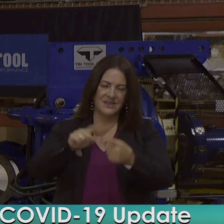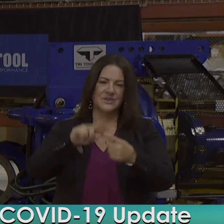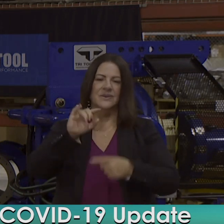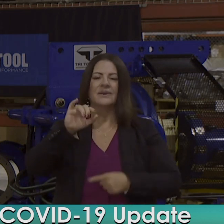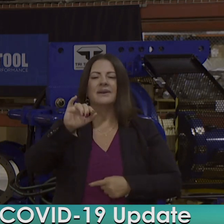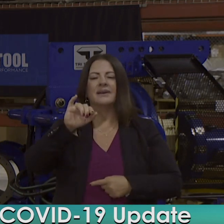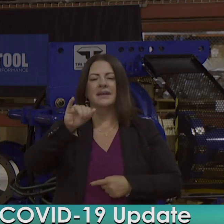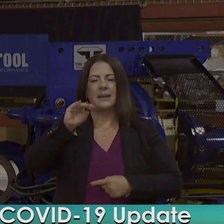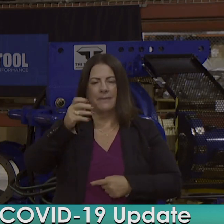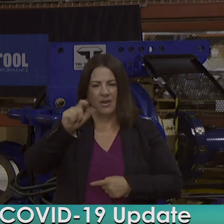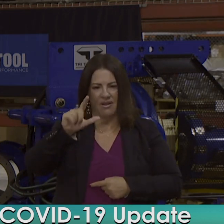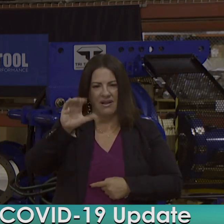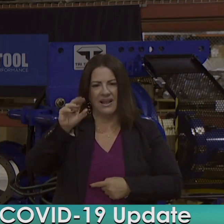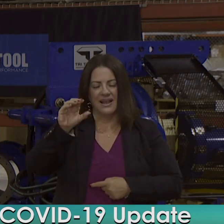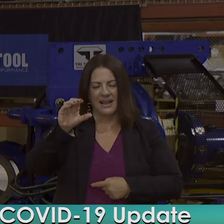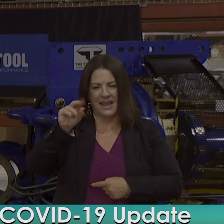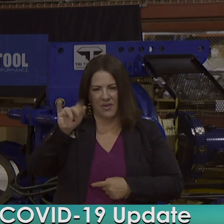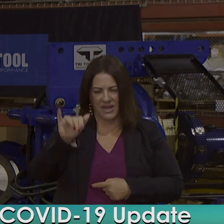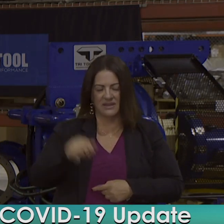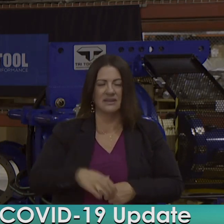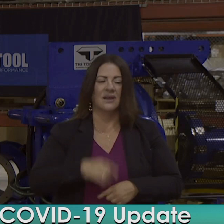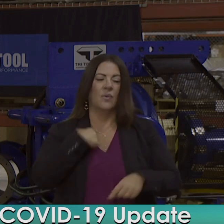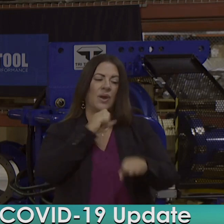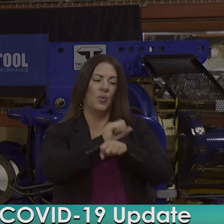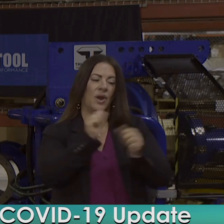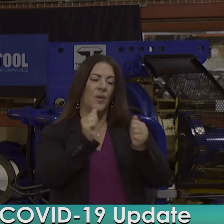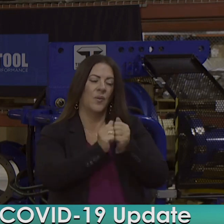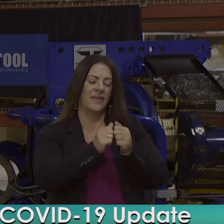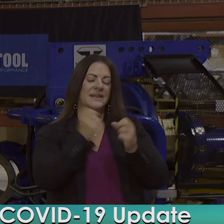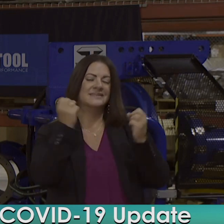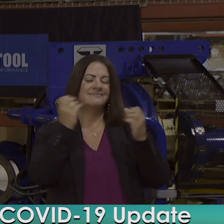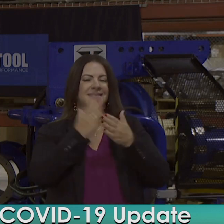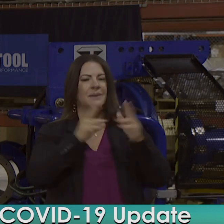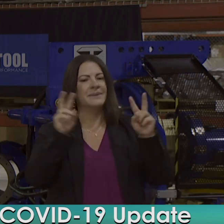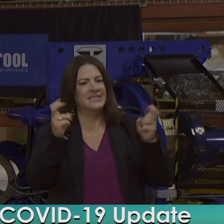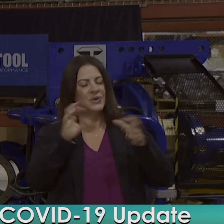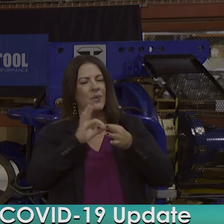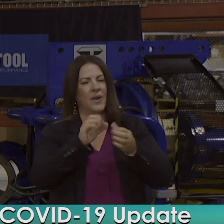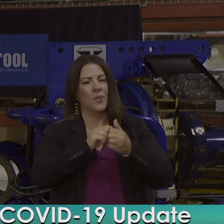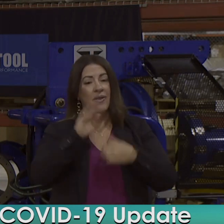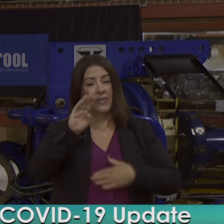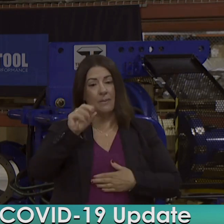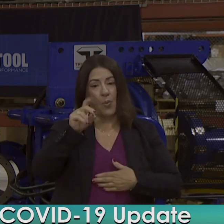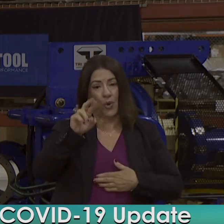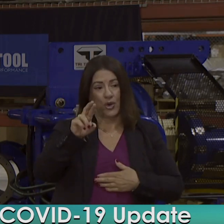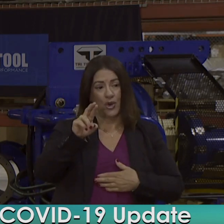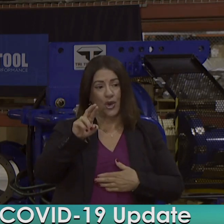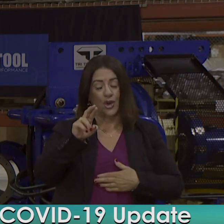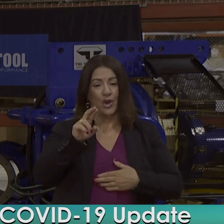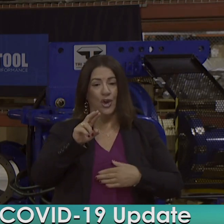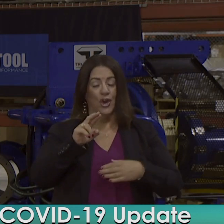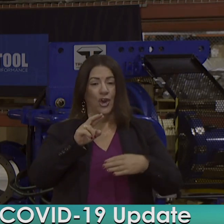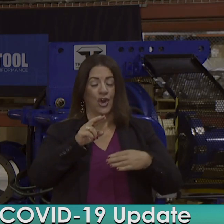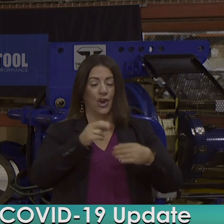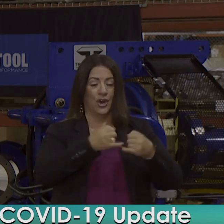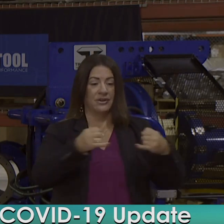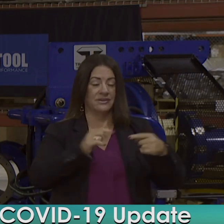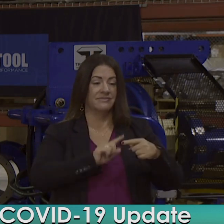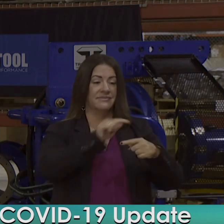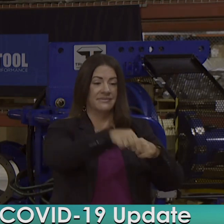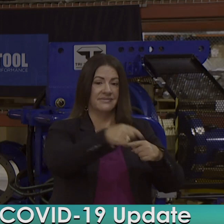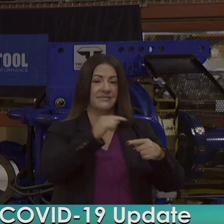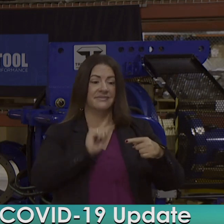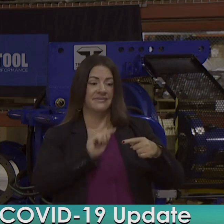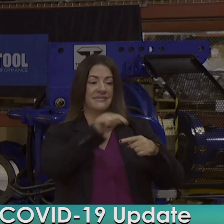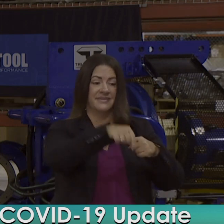down. We're working with Customs and Border Control because of issues as it relates to the border in Mexicali and Calexico